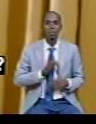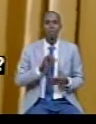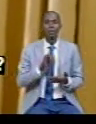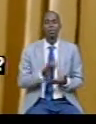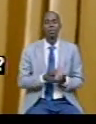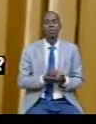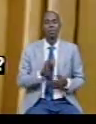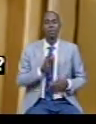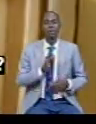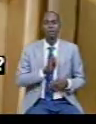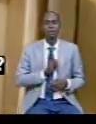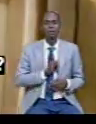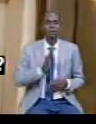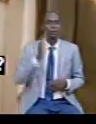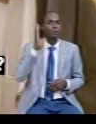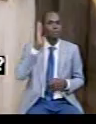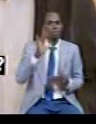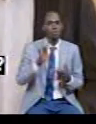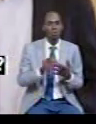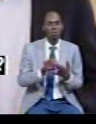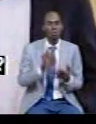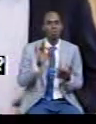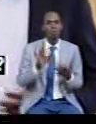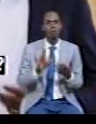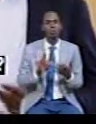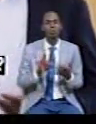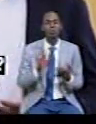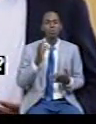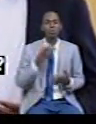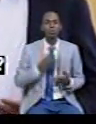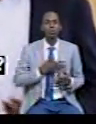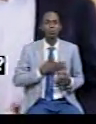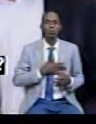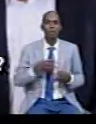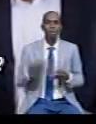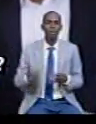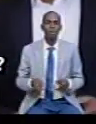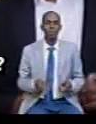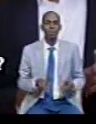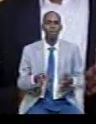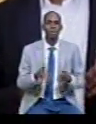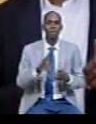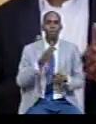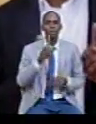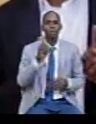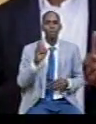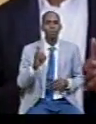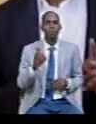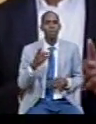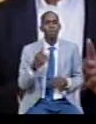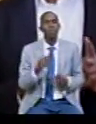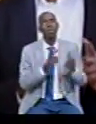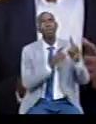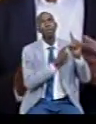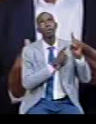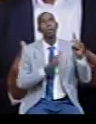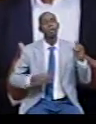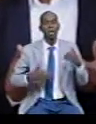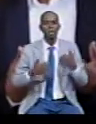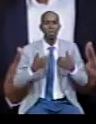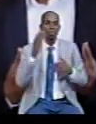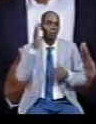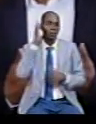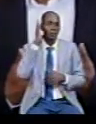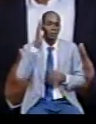that I should choose my way, I should choose my way, the Lord